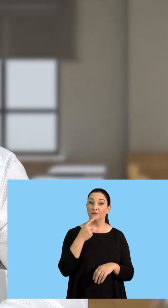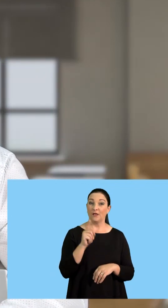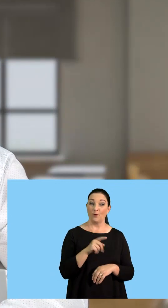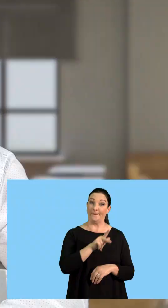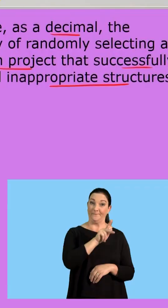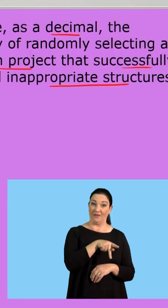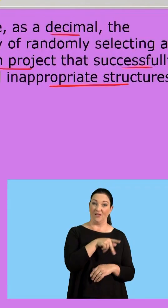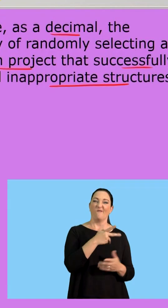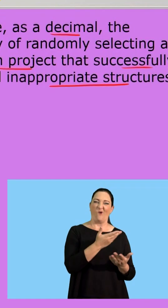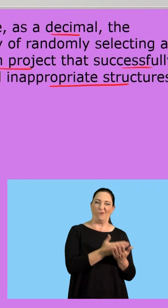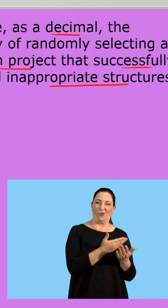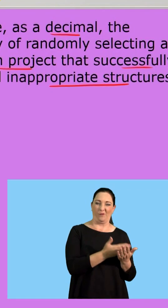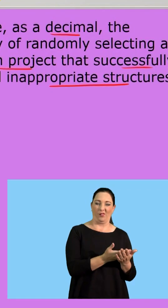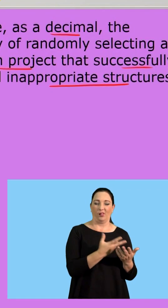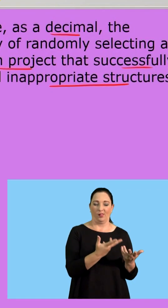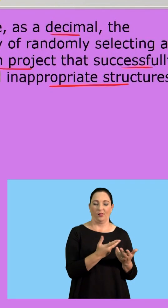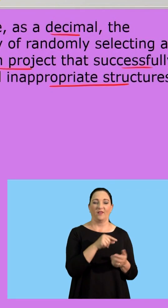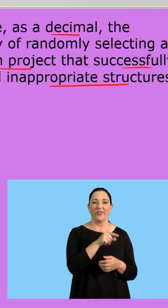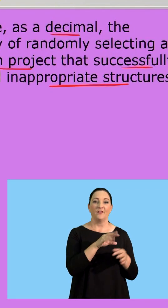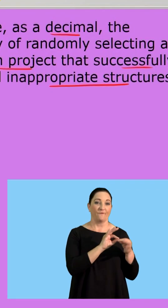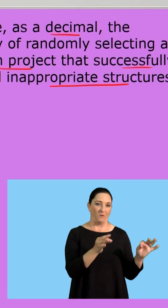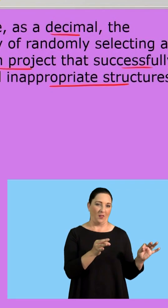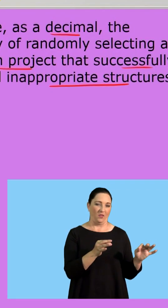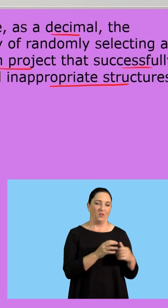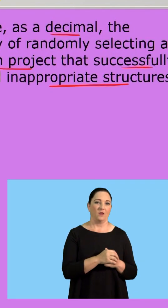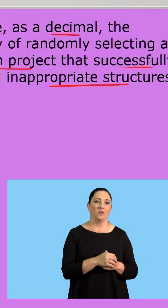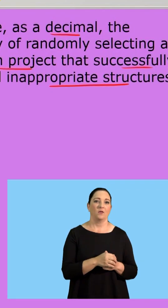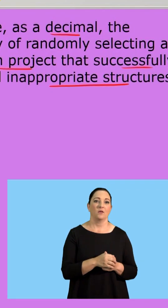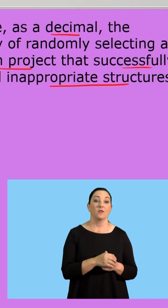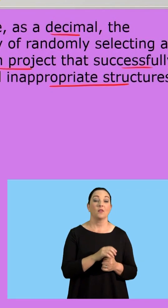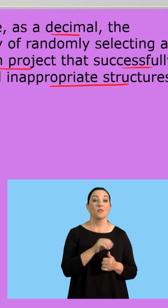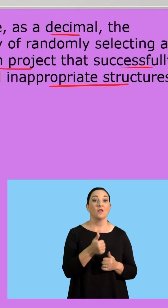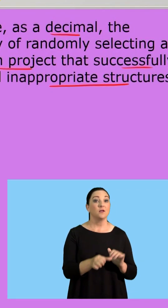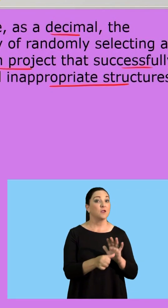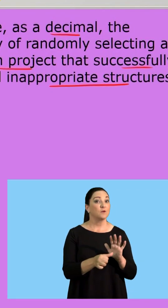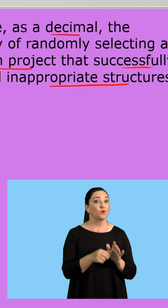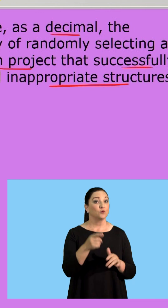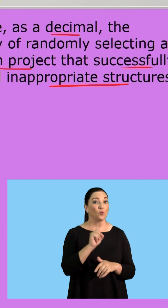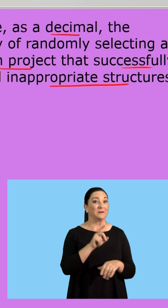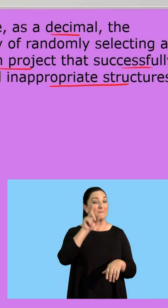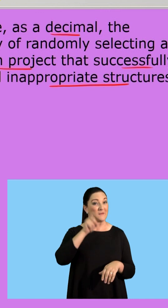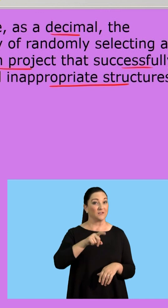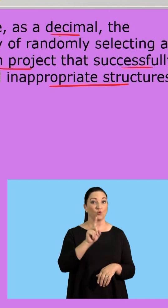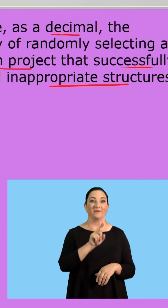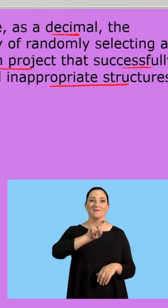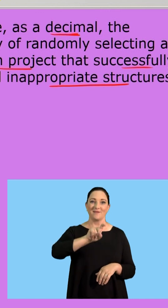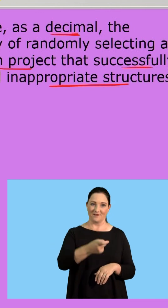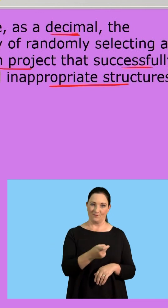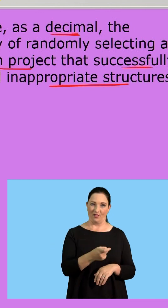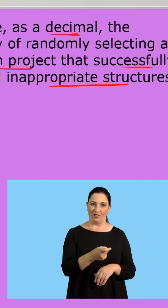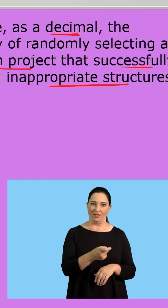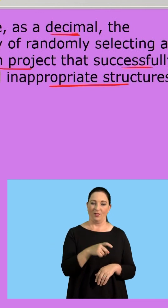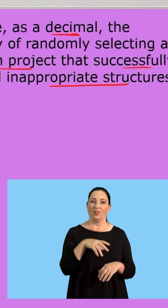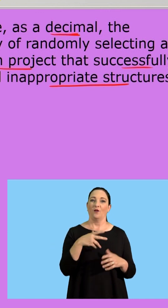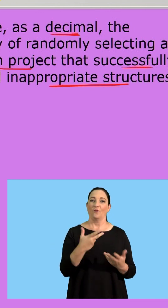the probability, right? So I'll say P. Remember, that's what we use to indicate probability. Also important, it must be written